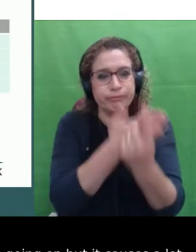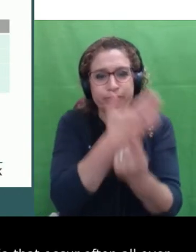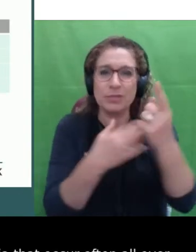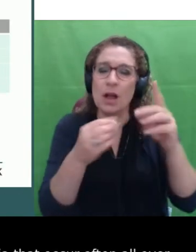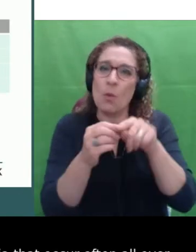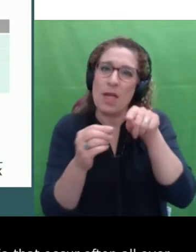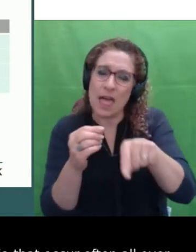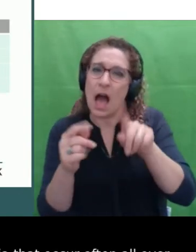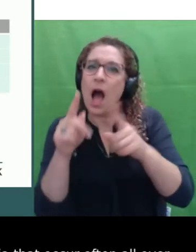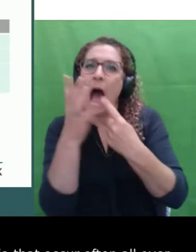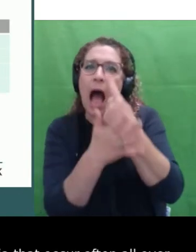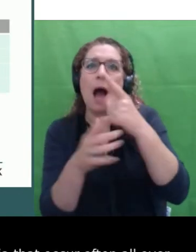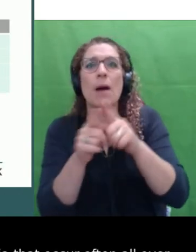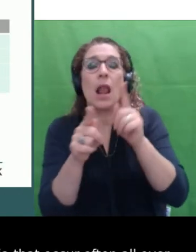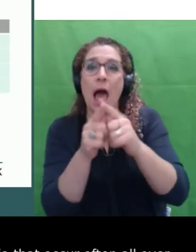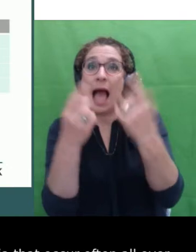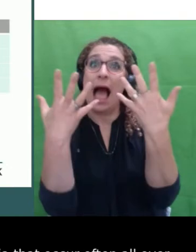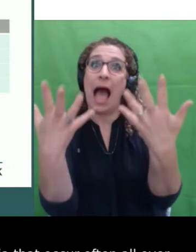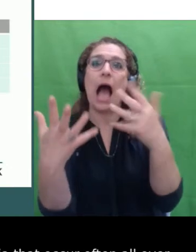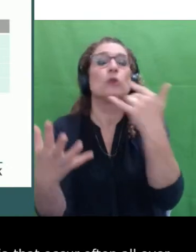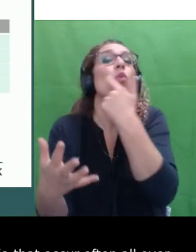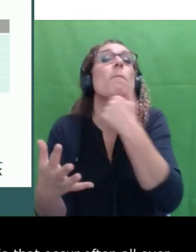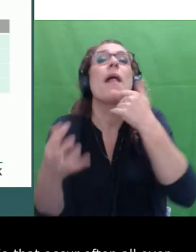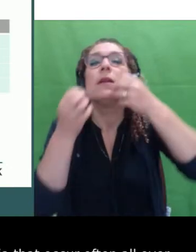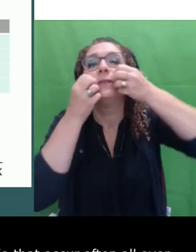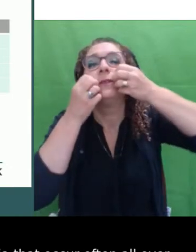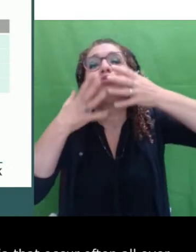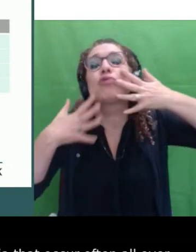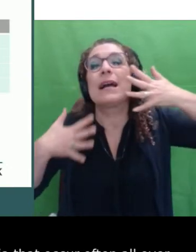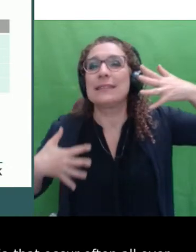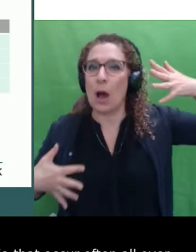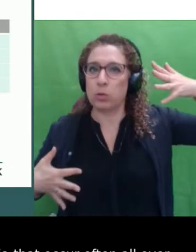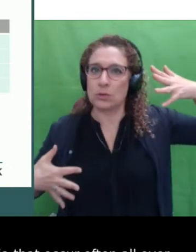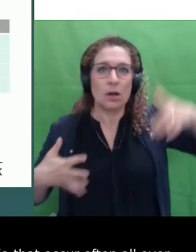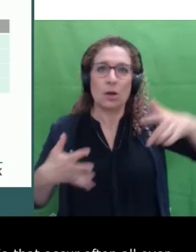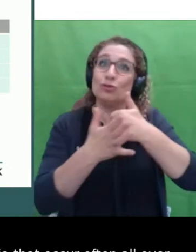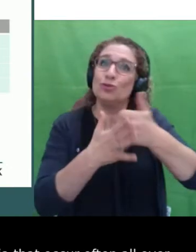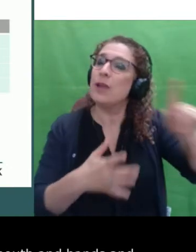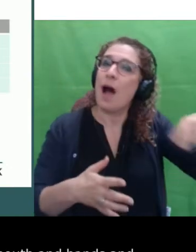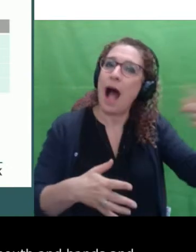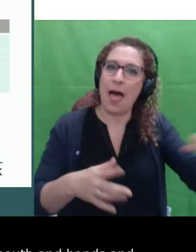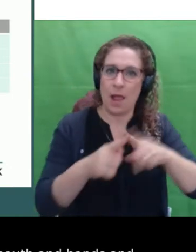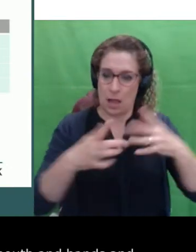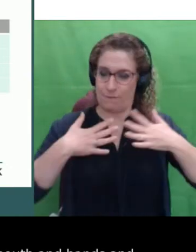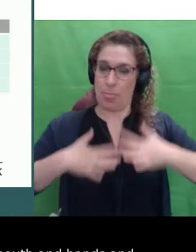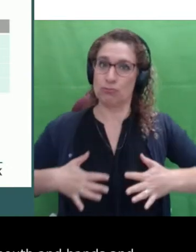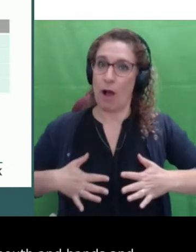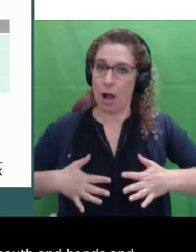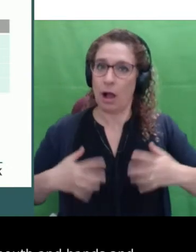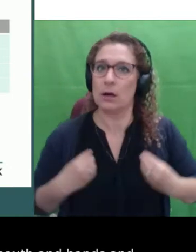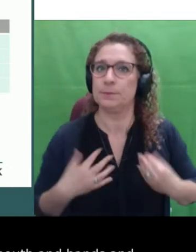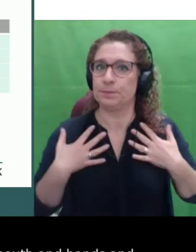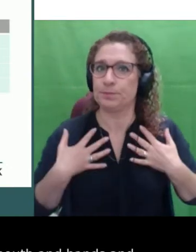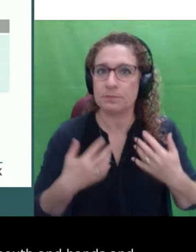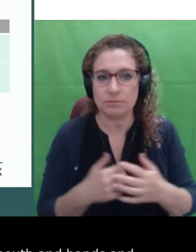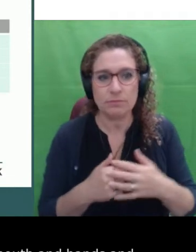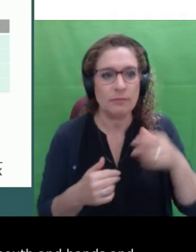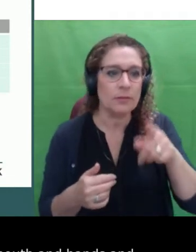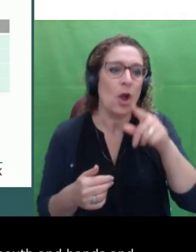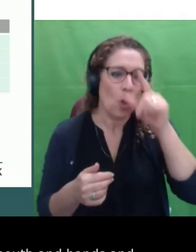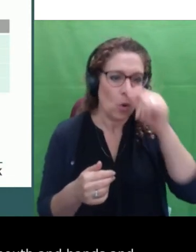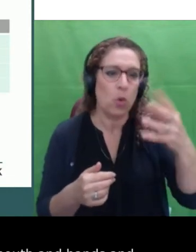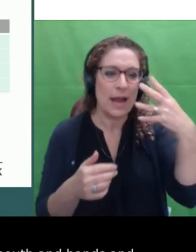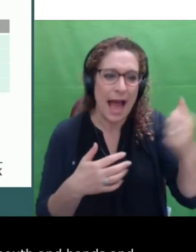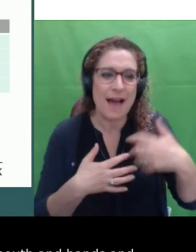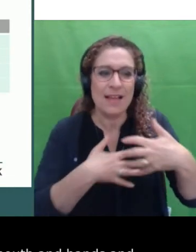the mouth and the hands and spreads out with non-ige mediated allergy they may get itching erythema and eczema and